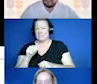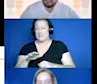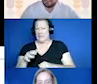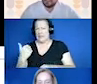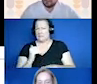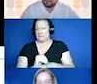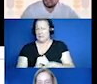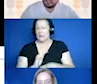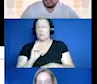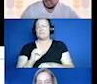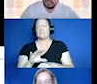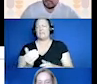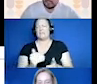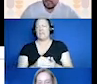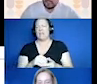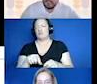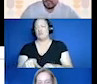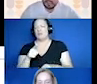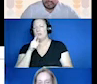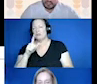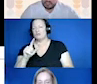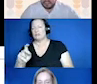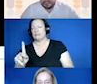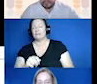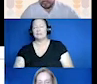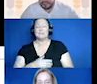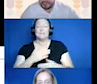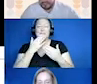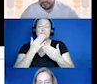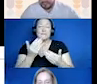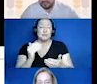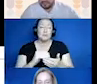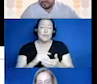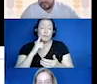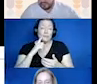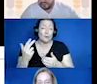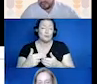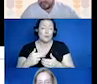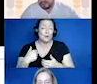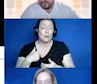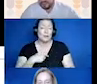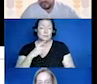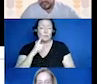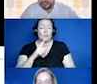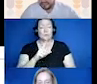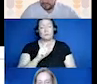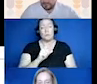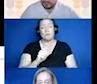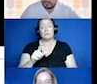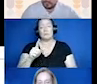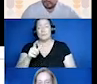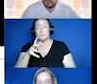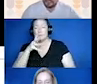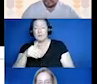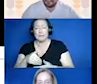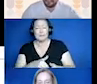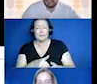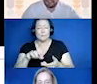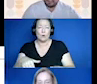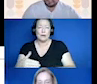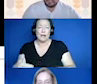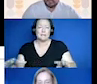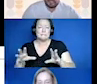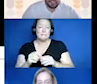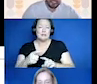to you again over lunch. Thank you again for joining us for the 2021 Maternal and Infant Mortality Summit from all of us here